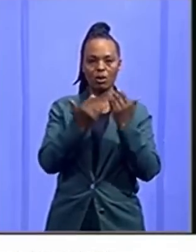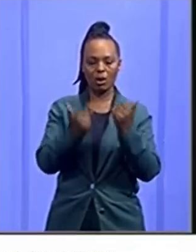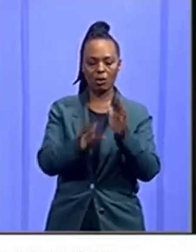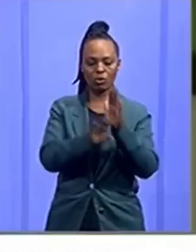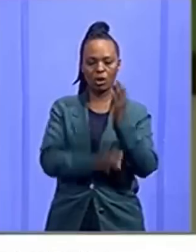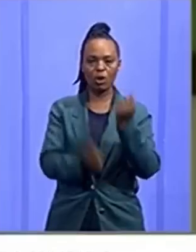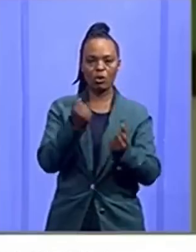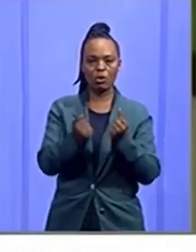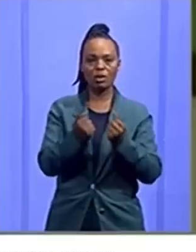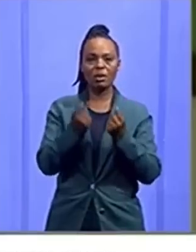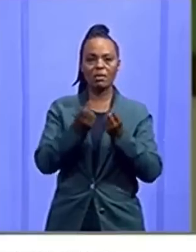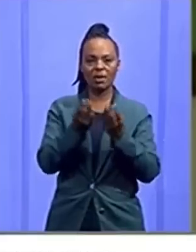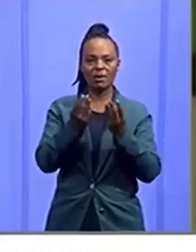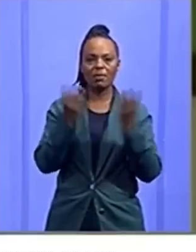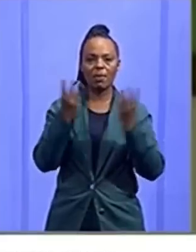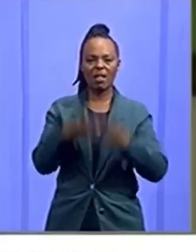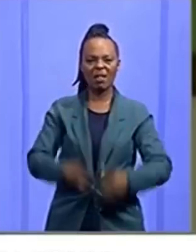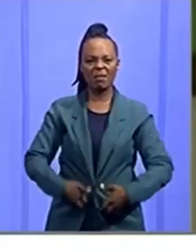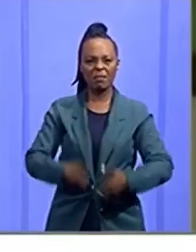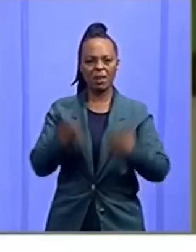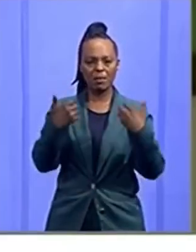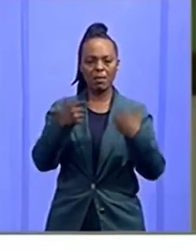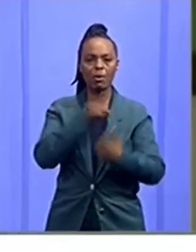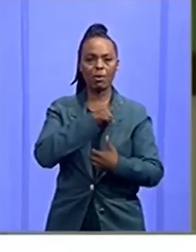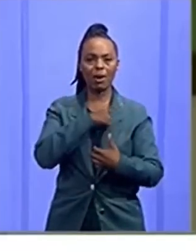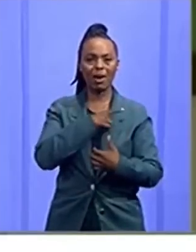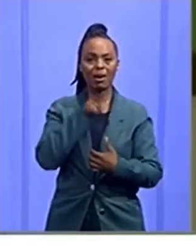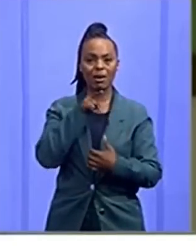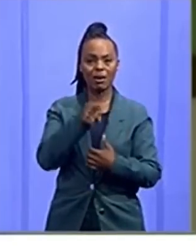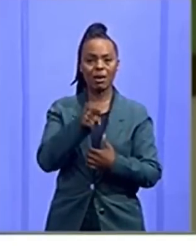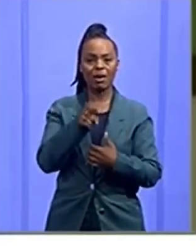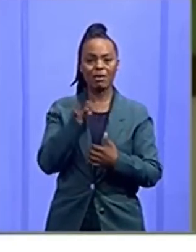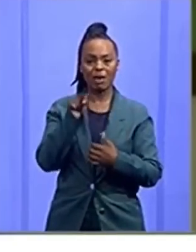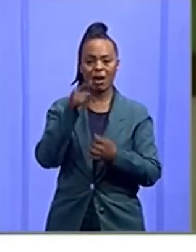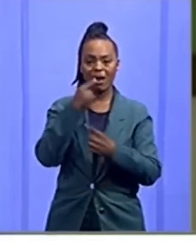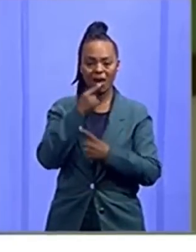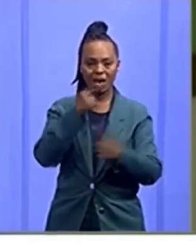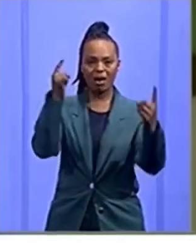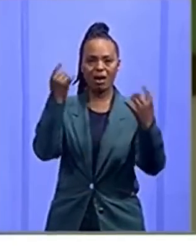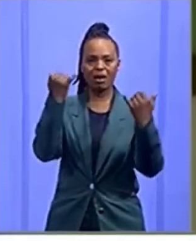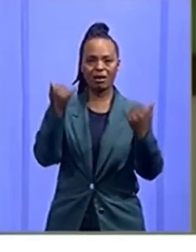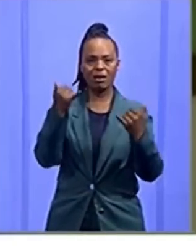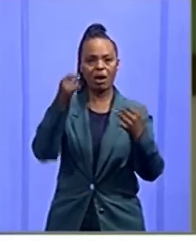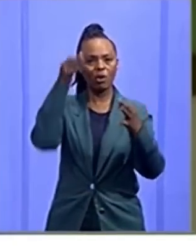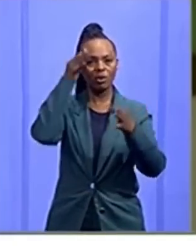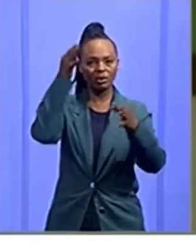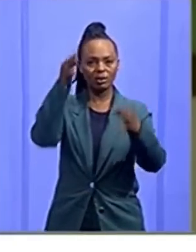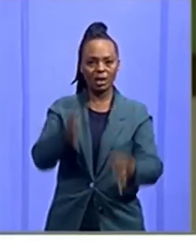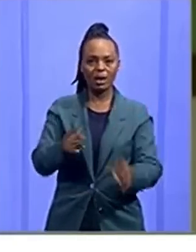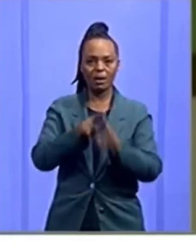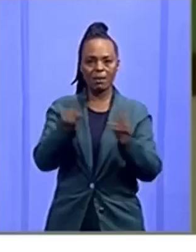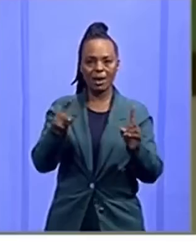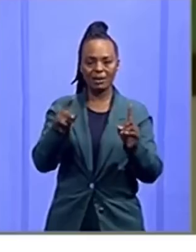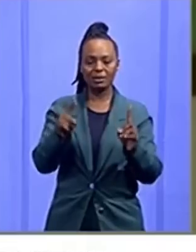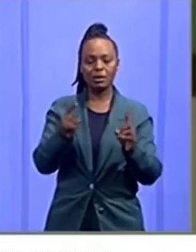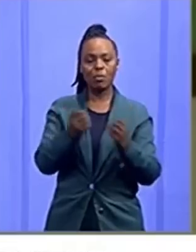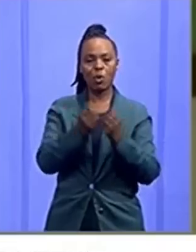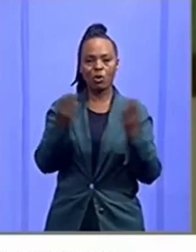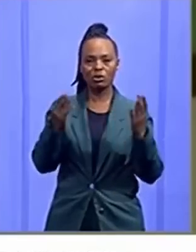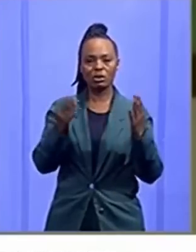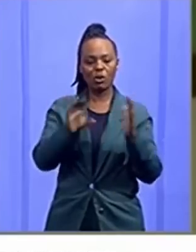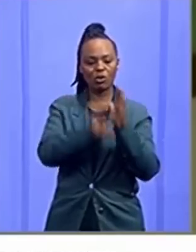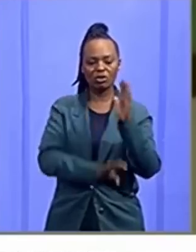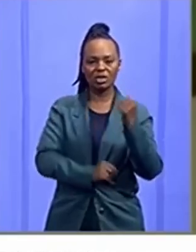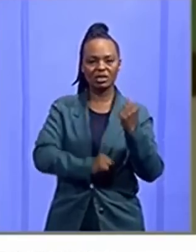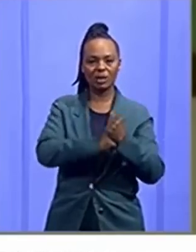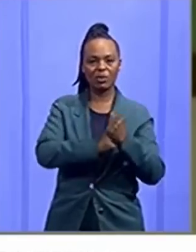The Constitutional Court issued a ruling which was not supported by the Constitution. President Zuma